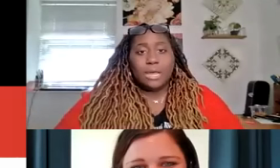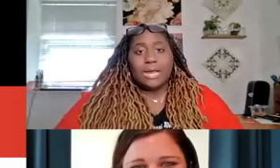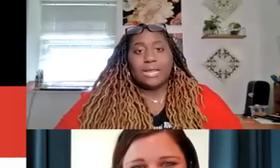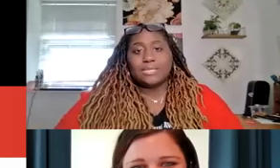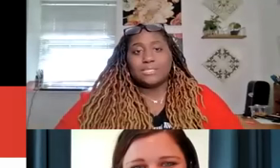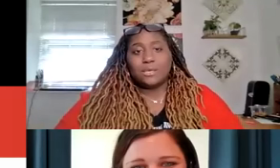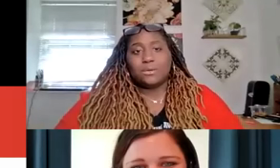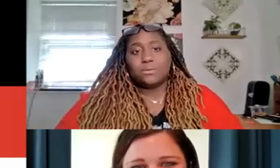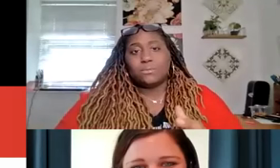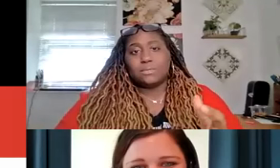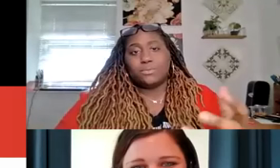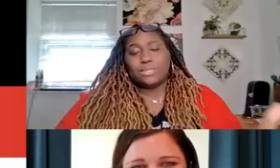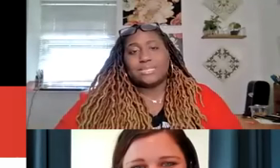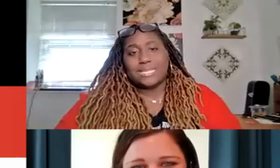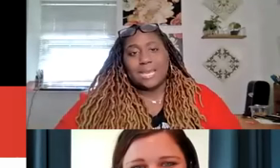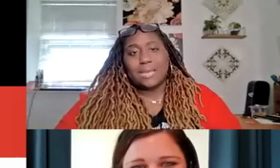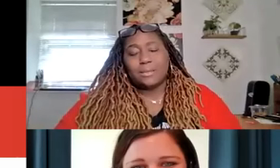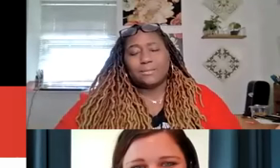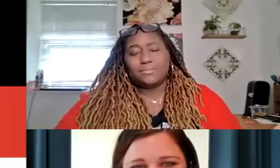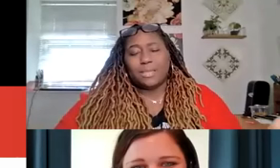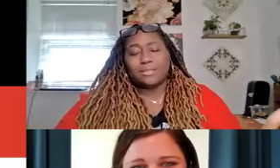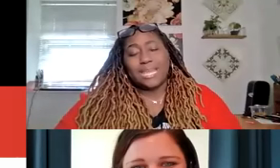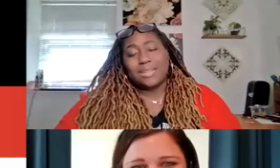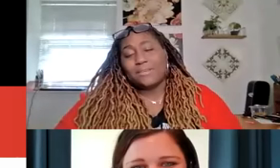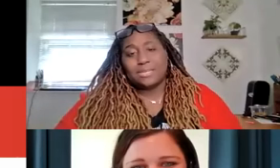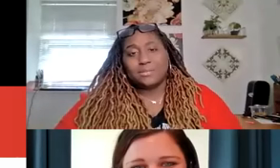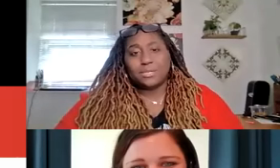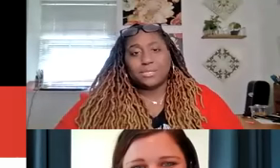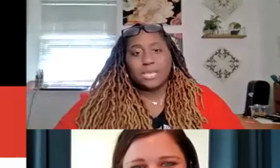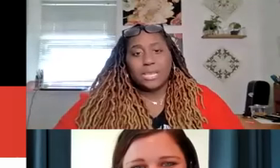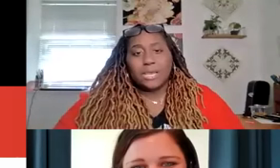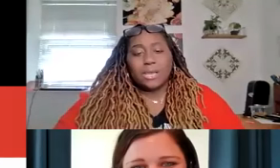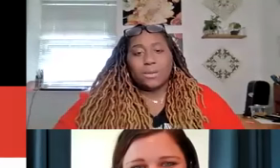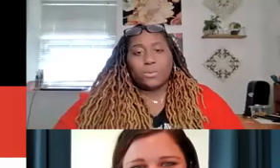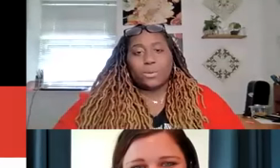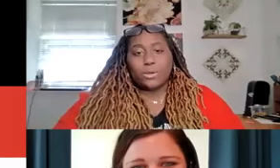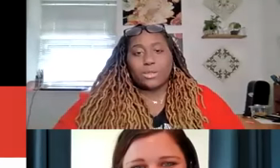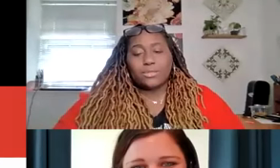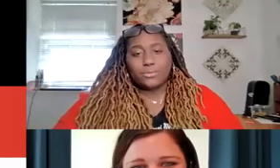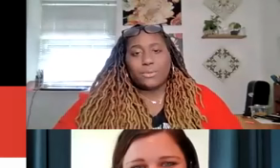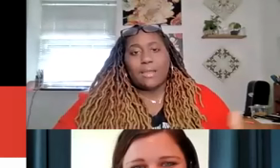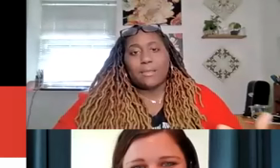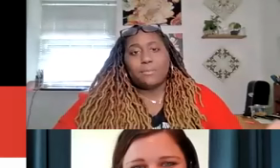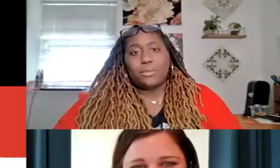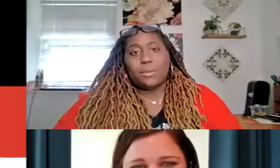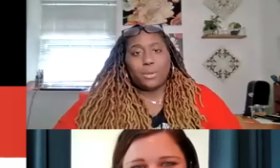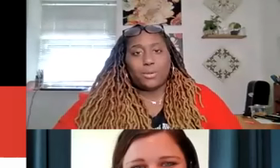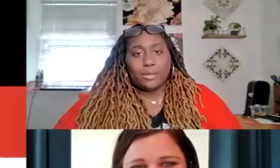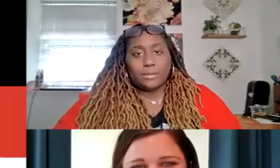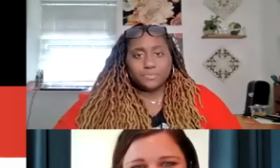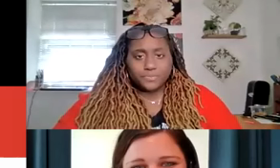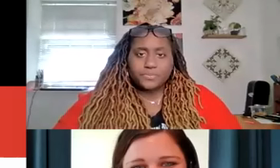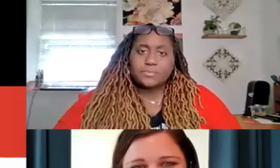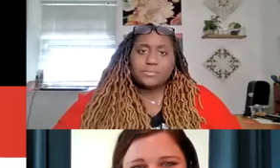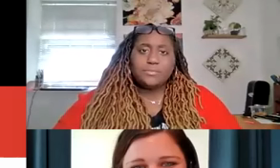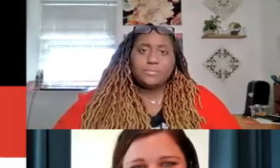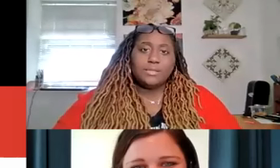well. With our TANF customers, we're working through our employment